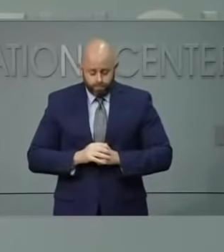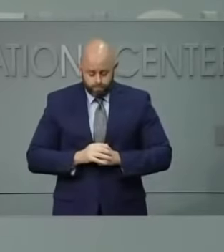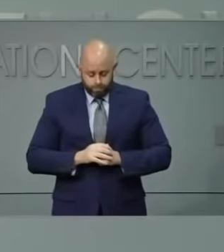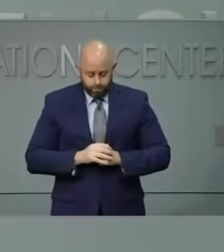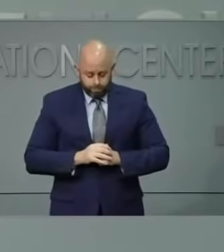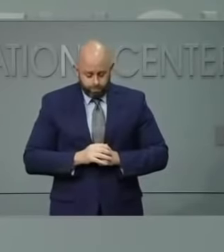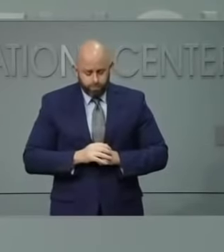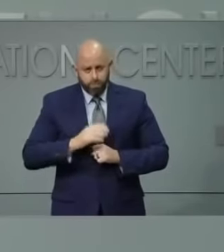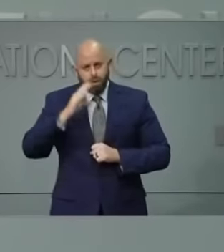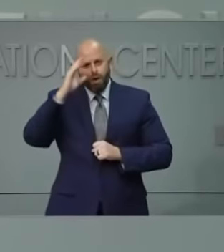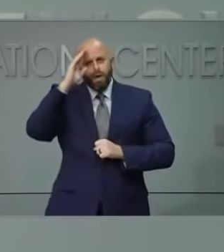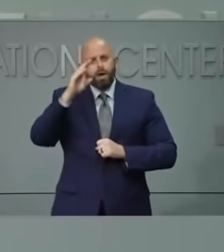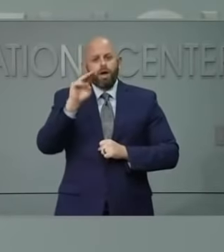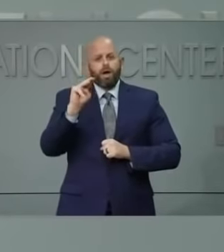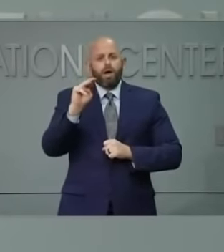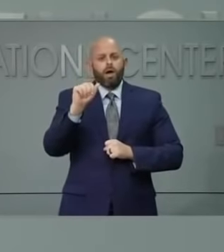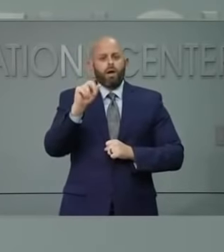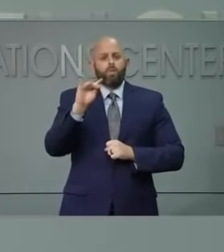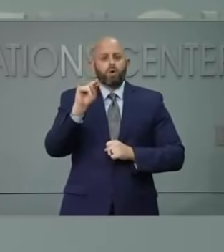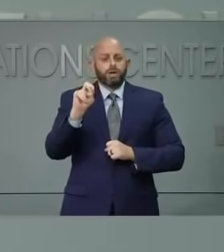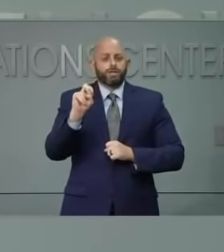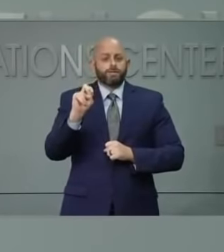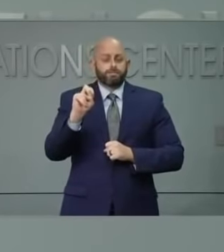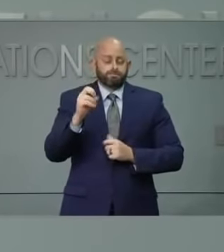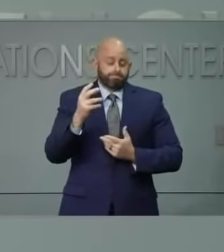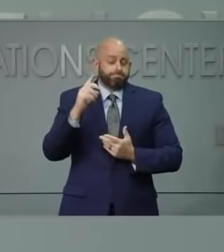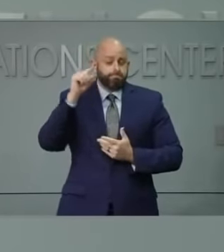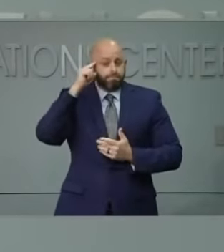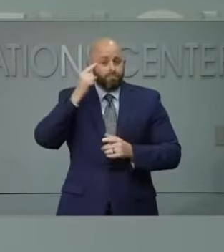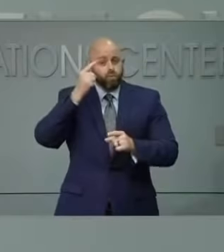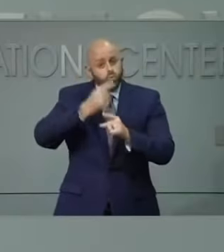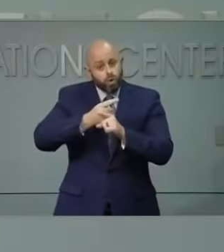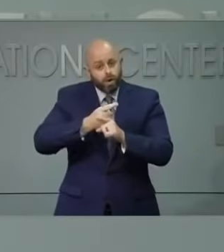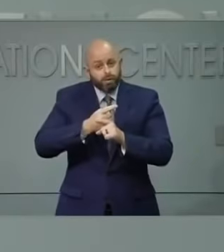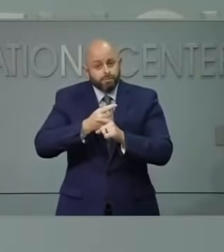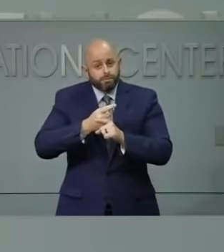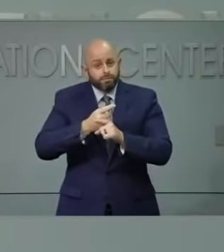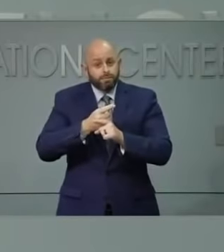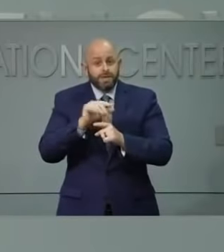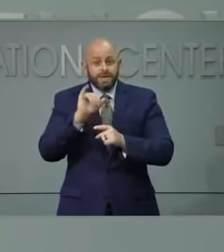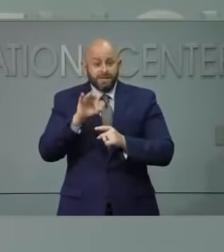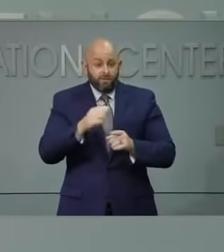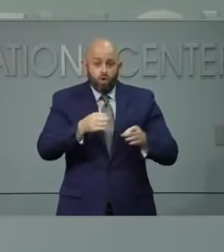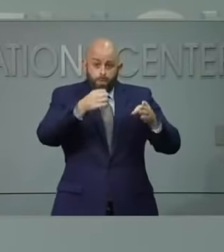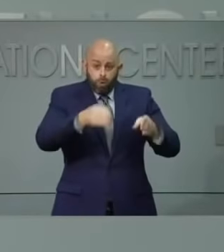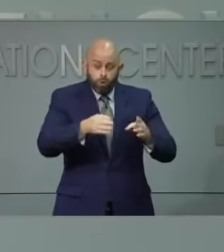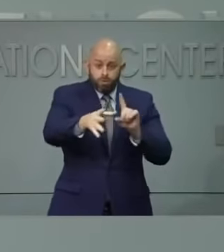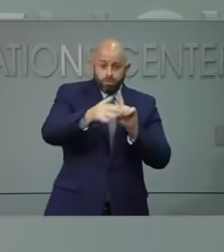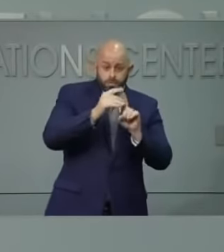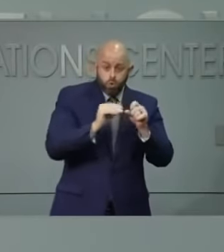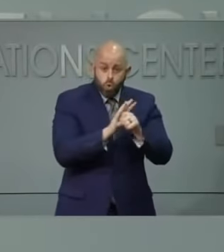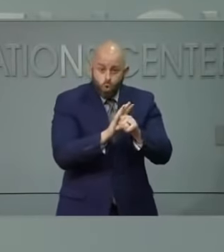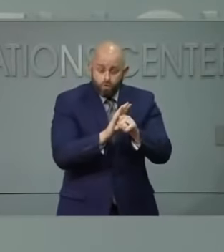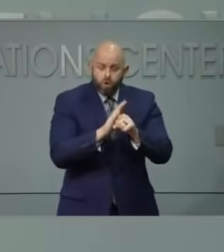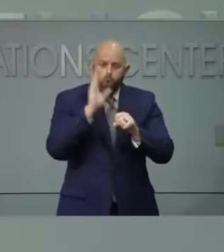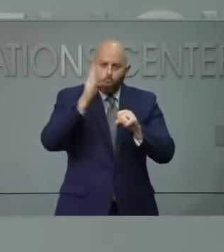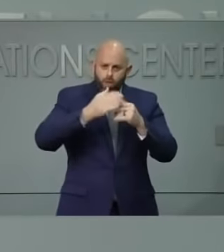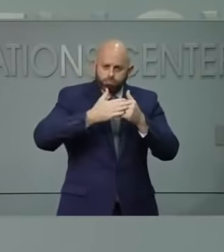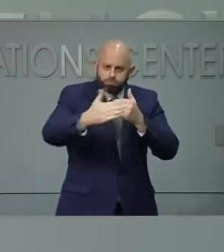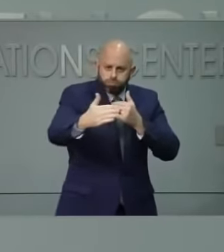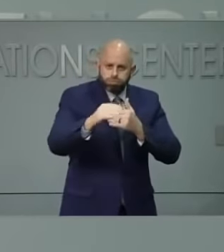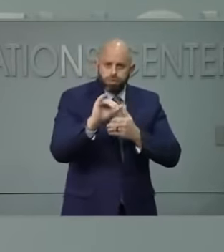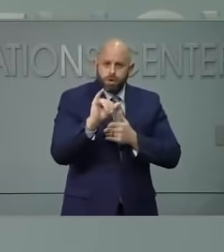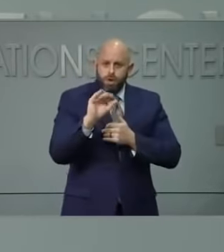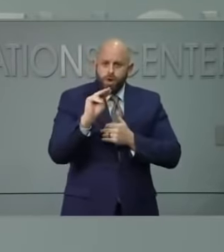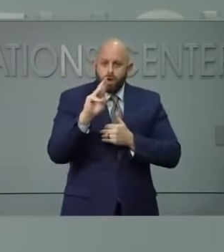Hi, Maureen. Great question. The governor was exactly right, is that we don't yet have all of that information. We're going to see how the FDA,